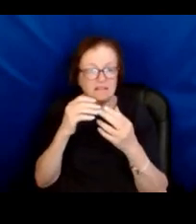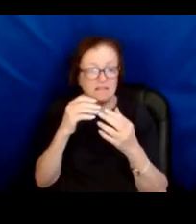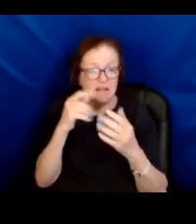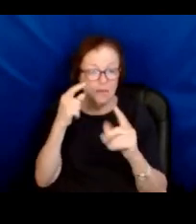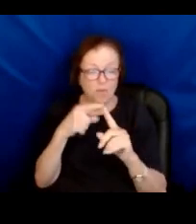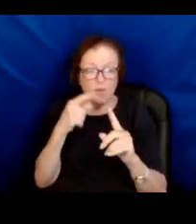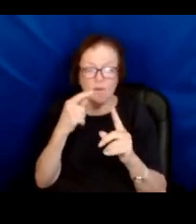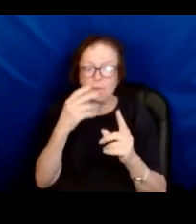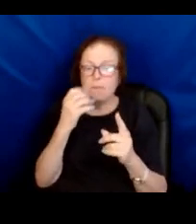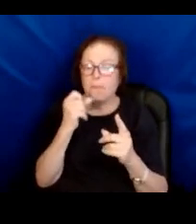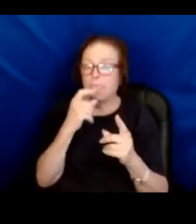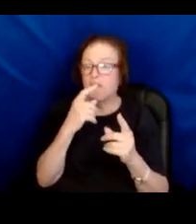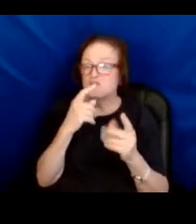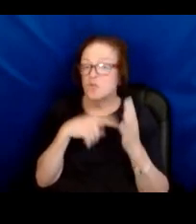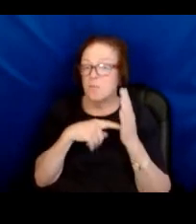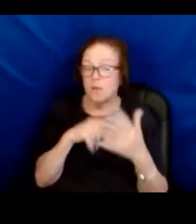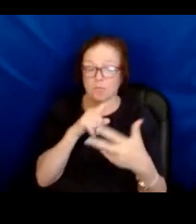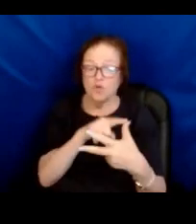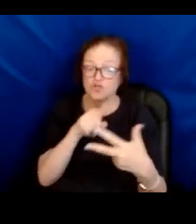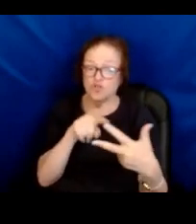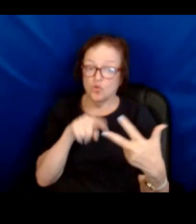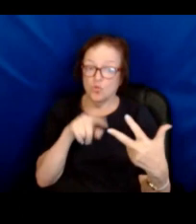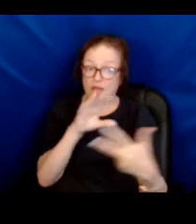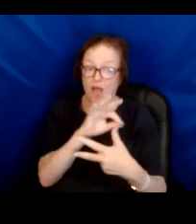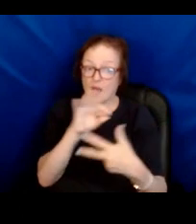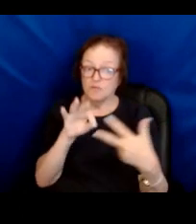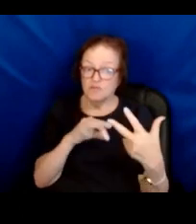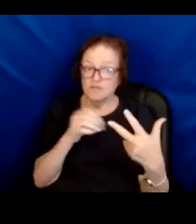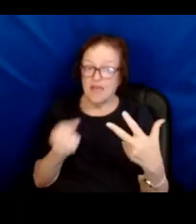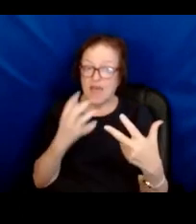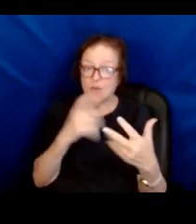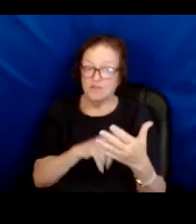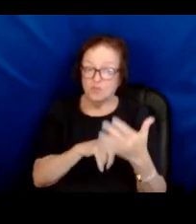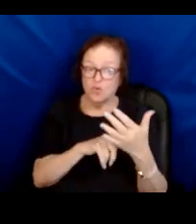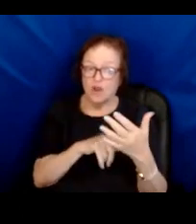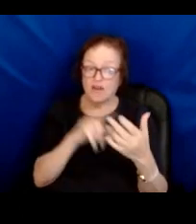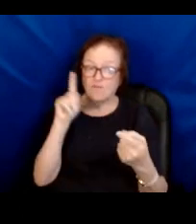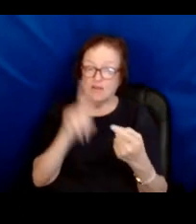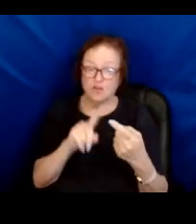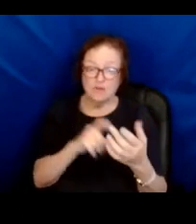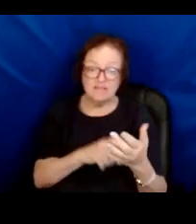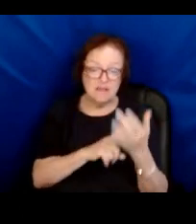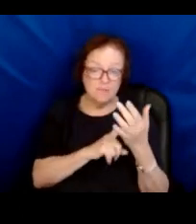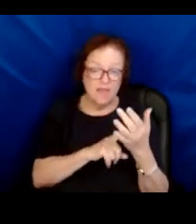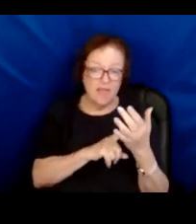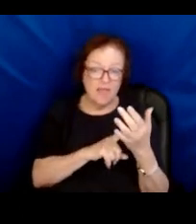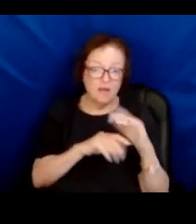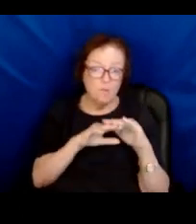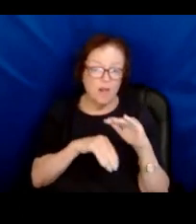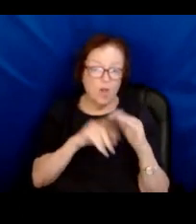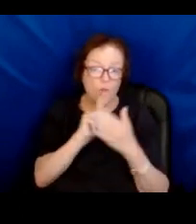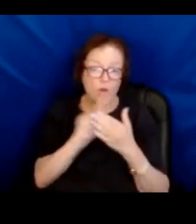things like, well, okay, so the three options, how much does it take? If we decrease demand to get below 1 week, we have to